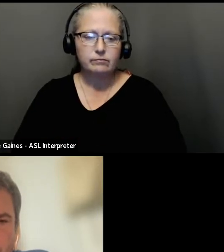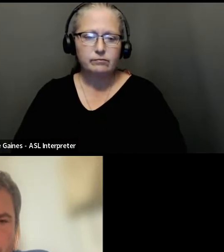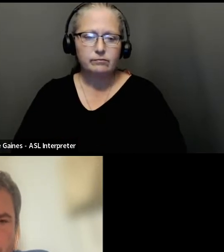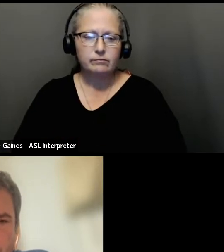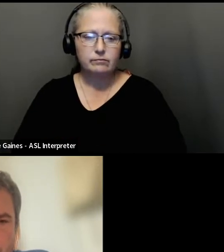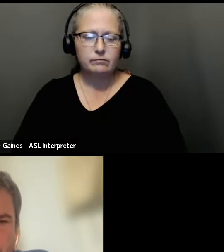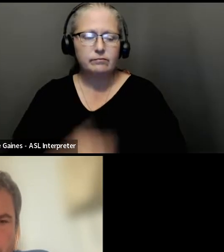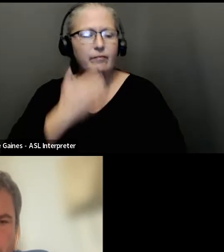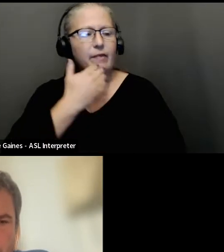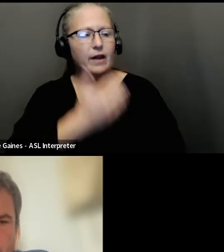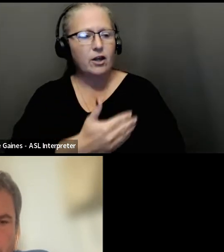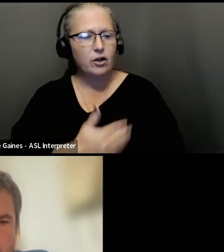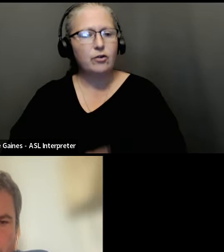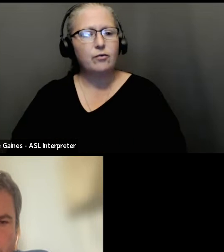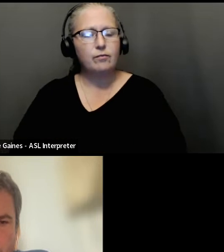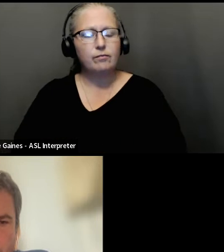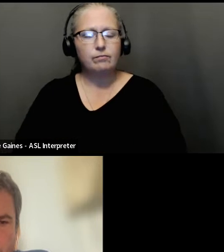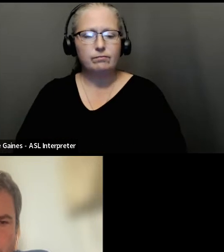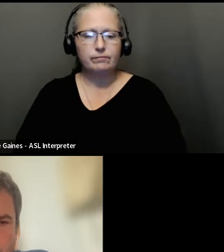Thank you.